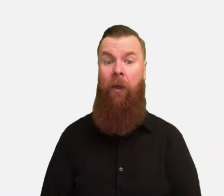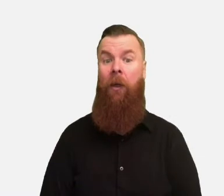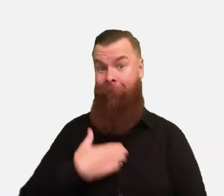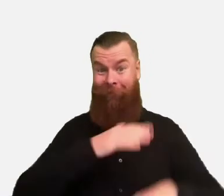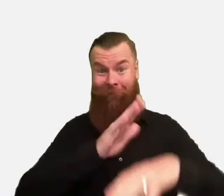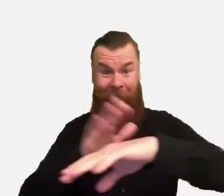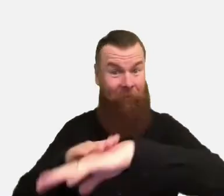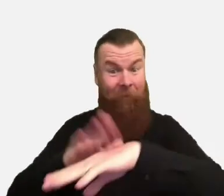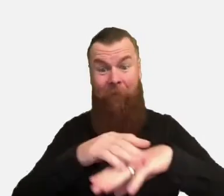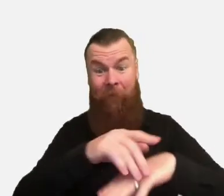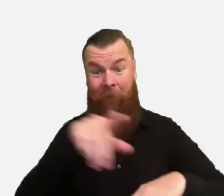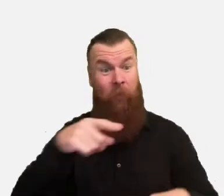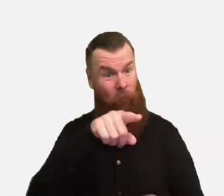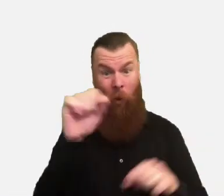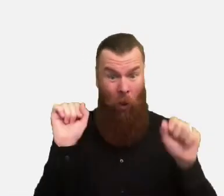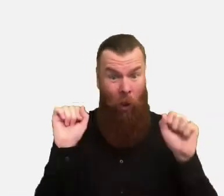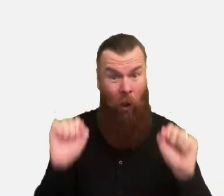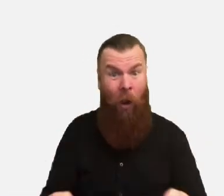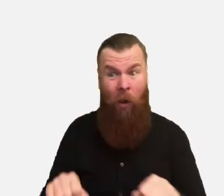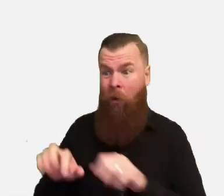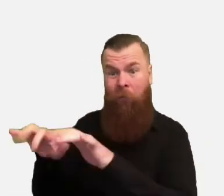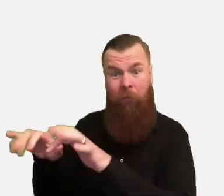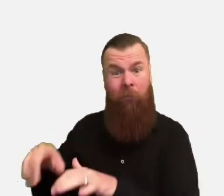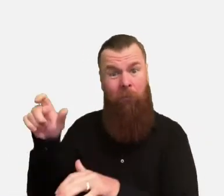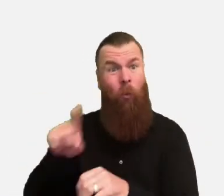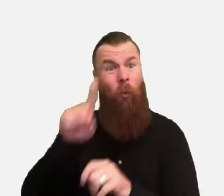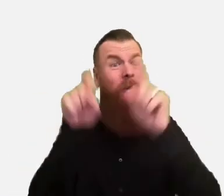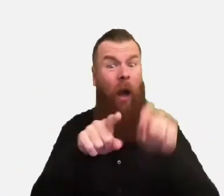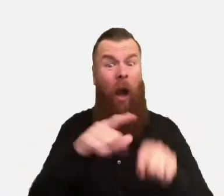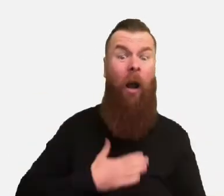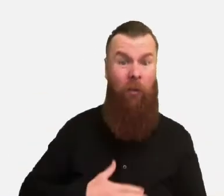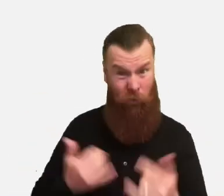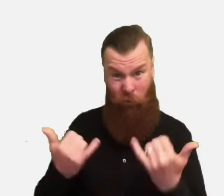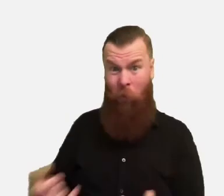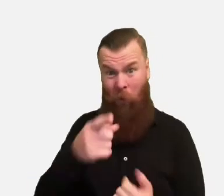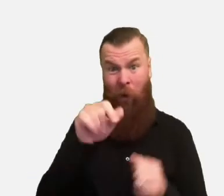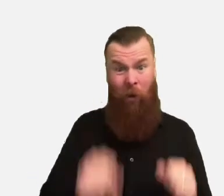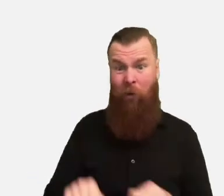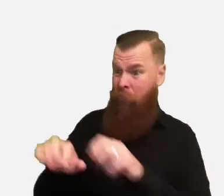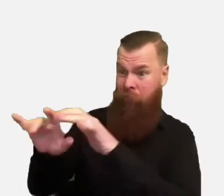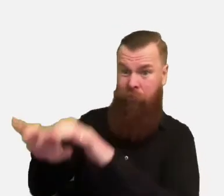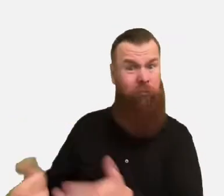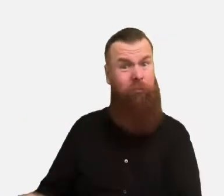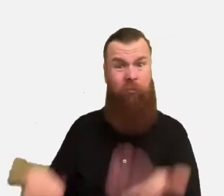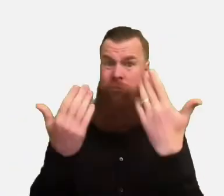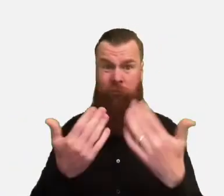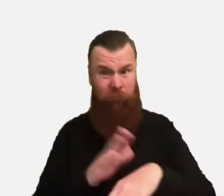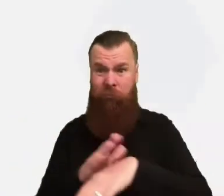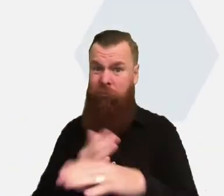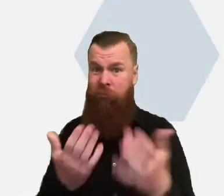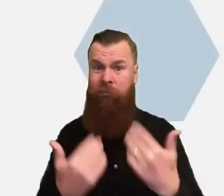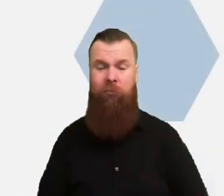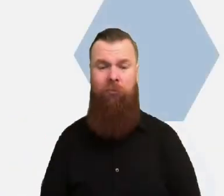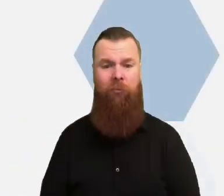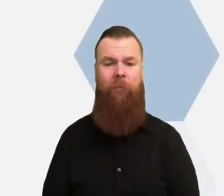as you have them, if you have them. At this point in time, I'd like to introduce our third